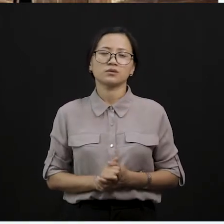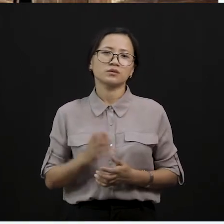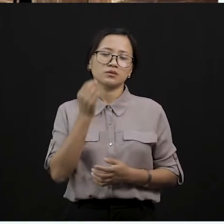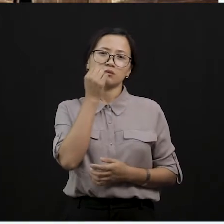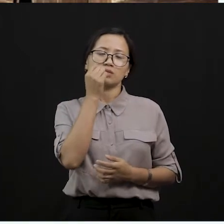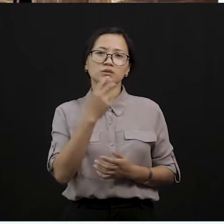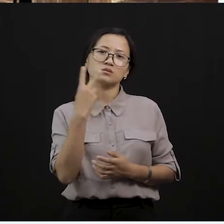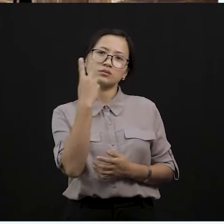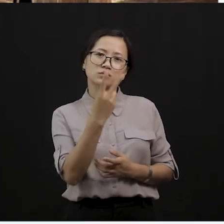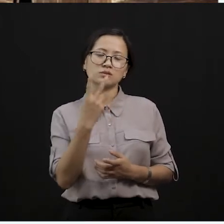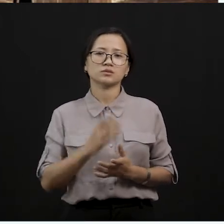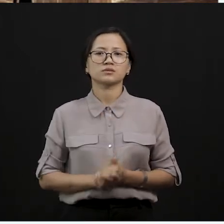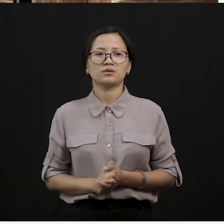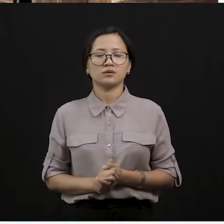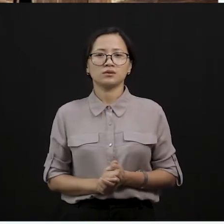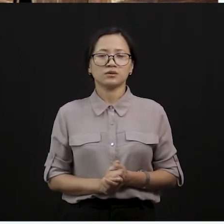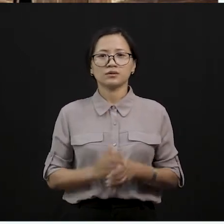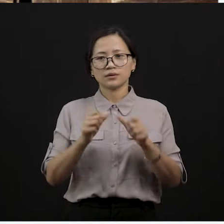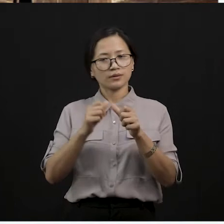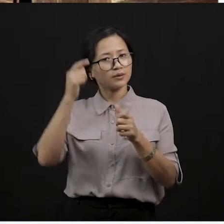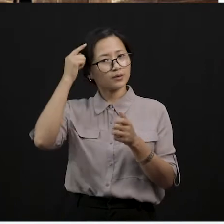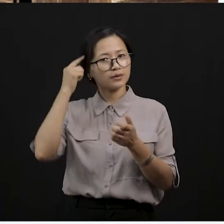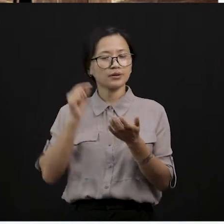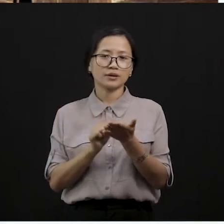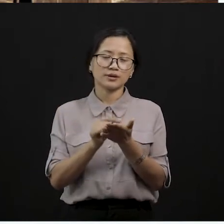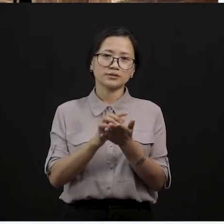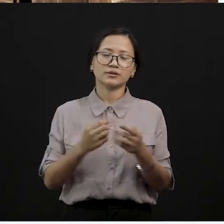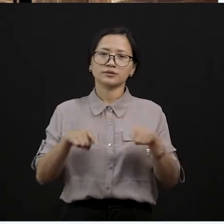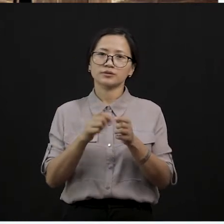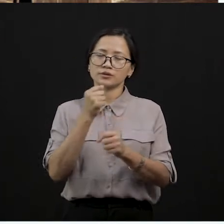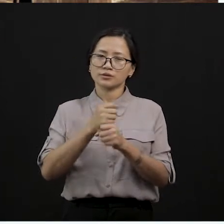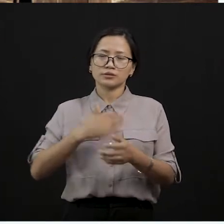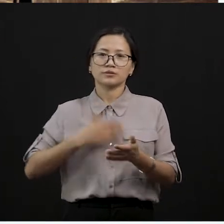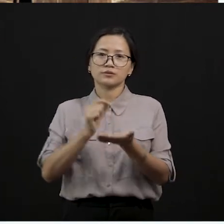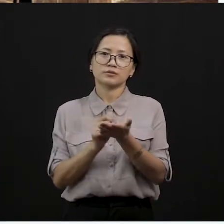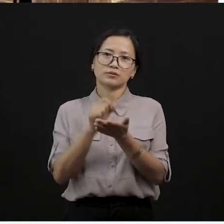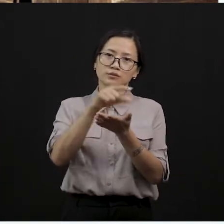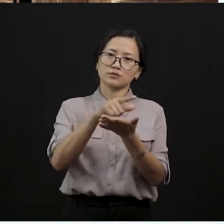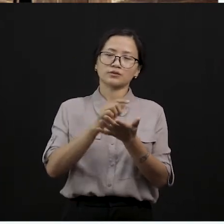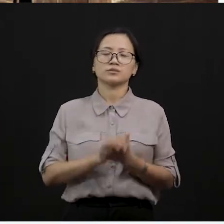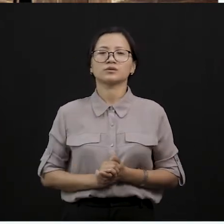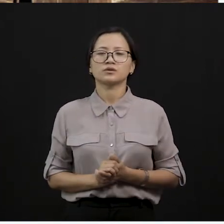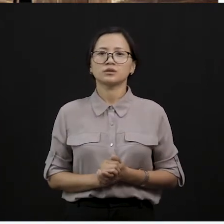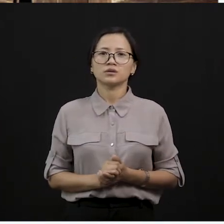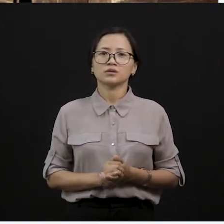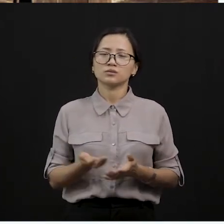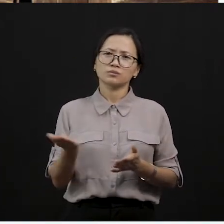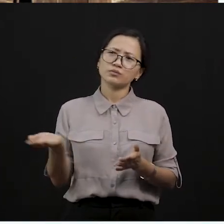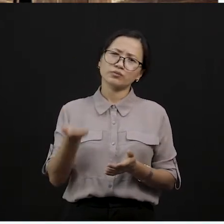been observing this ant and the grasshopper from the beginning, right? During the summer